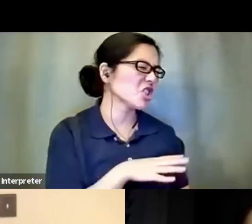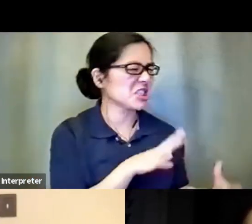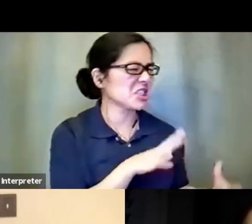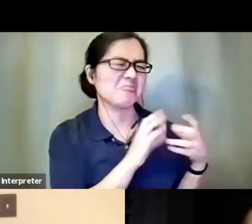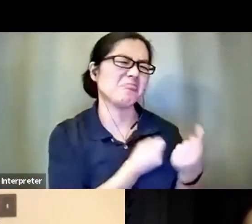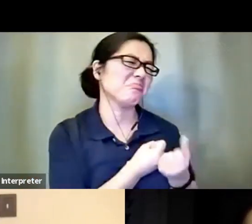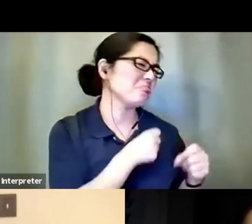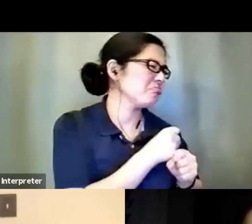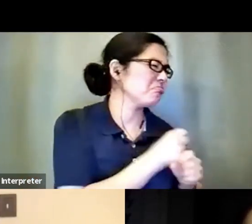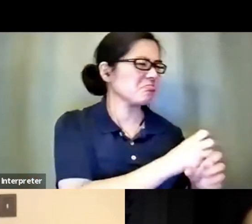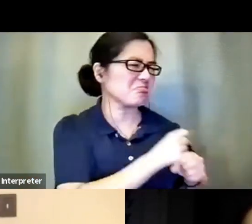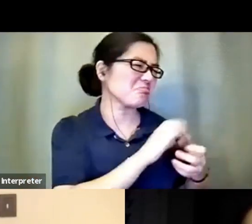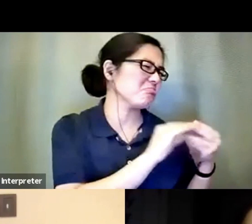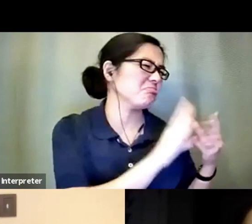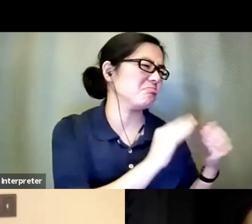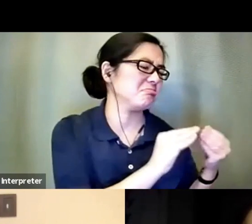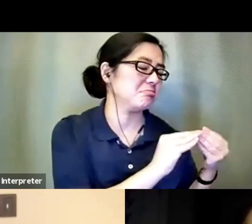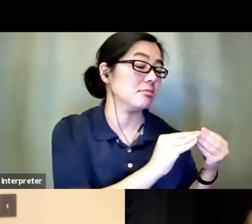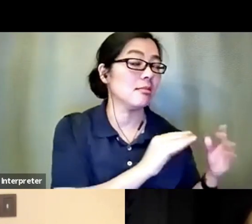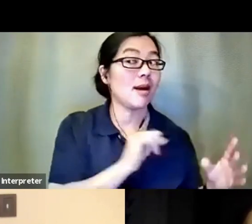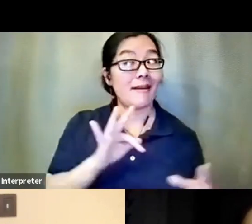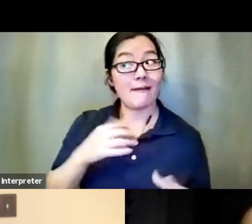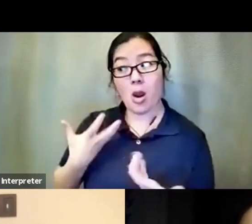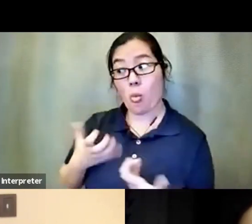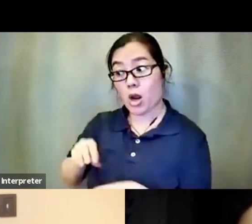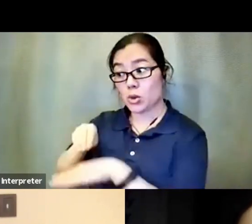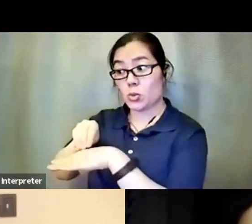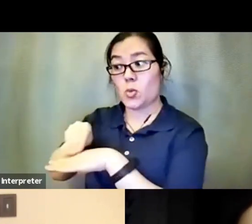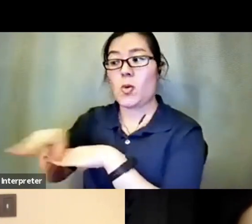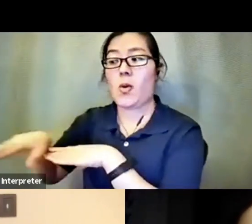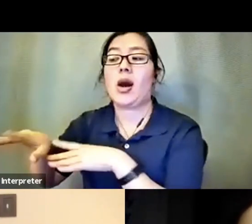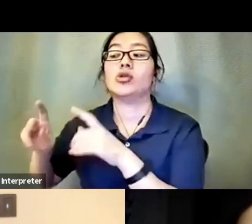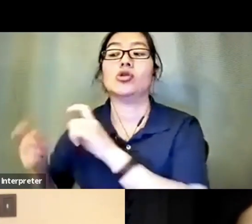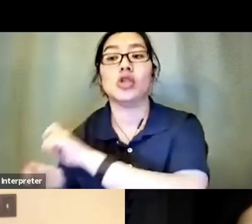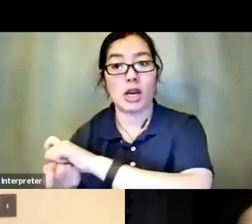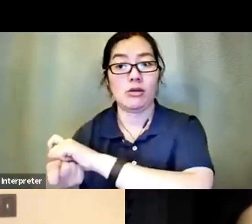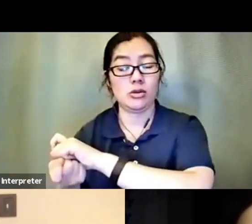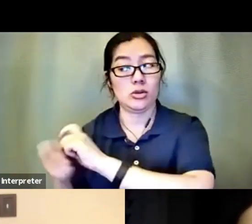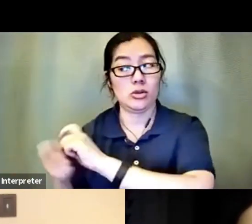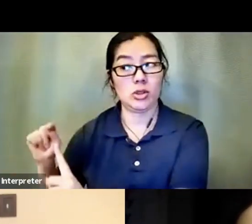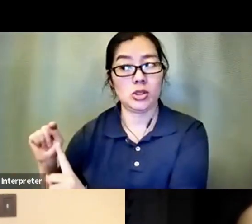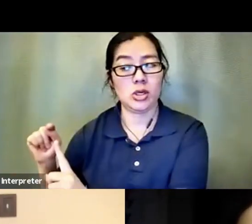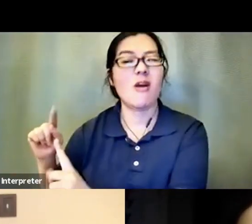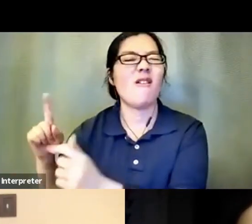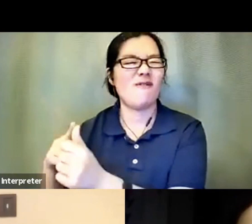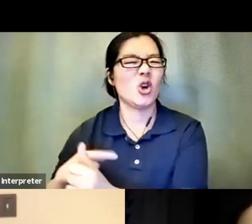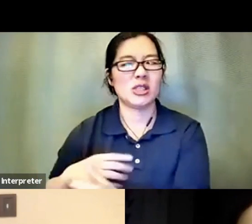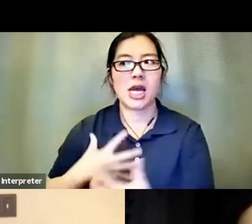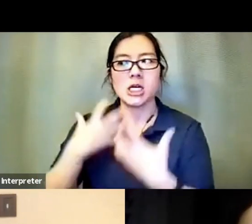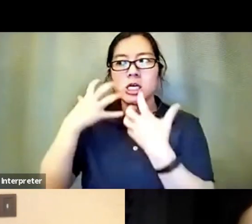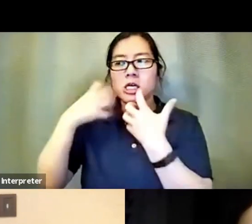practice, I have to vent somewhere else and then approach this person. But it is a